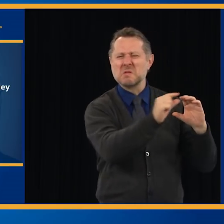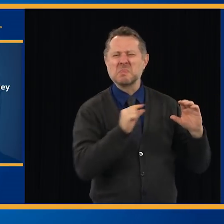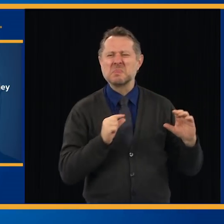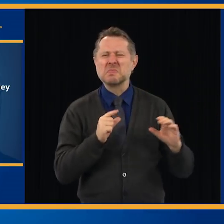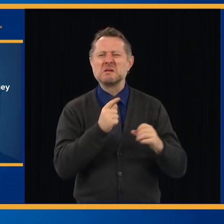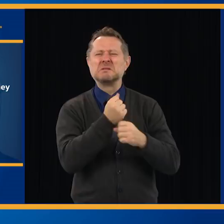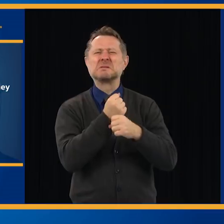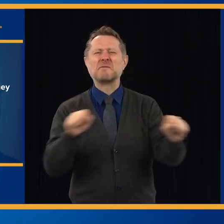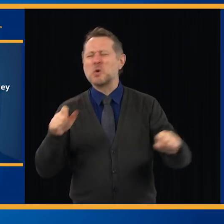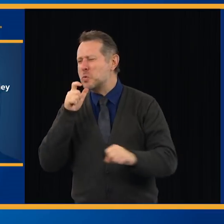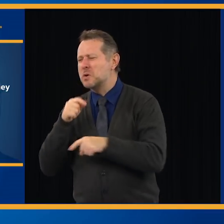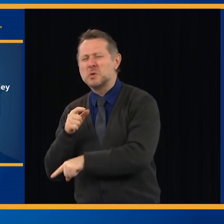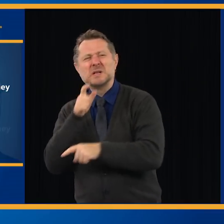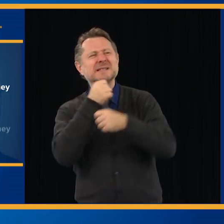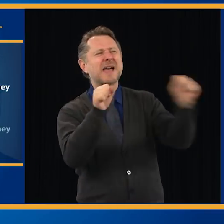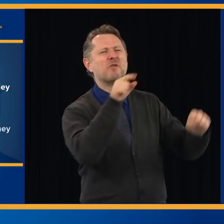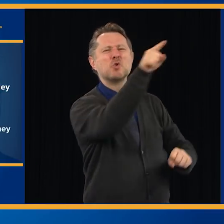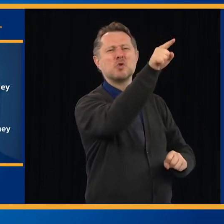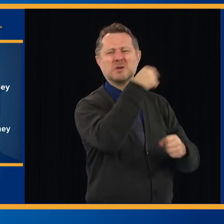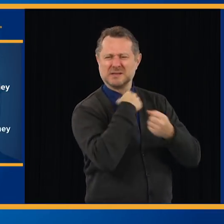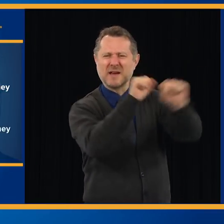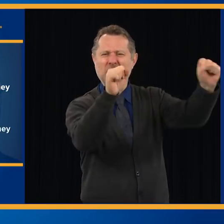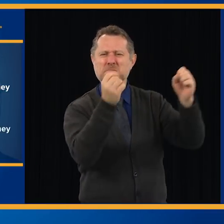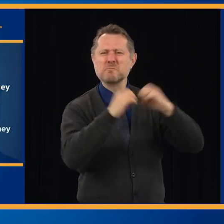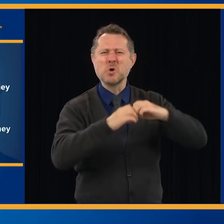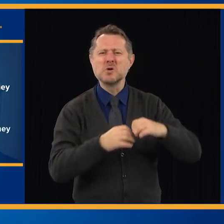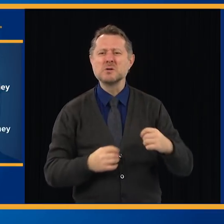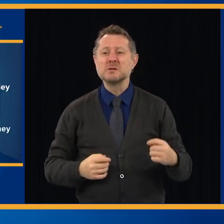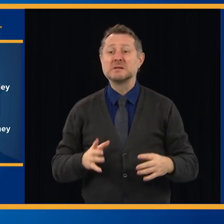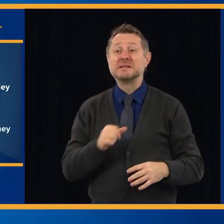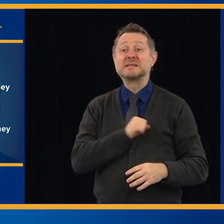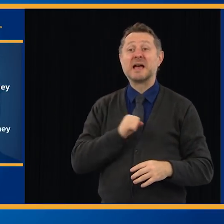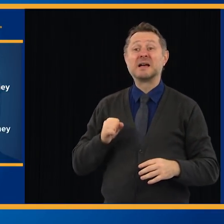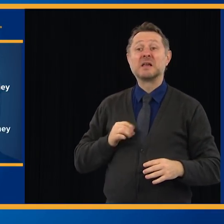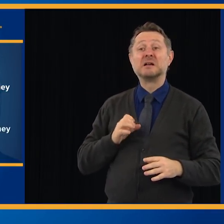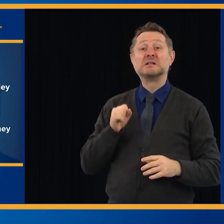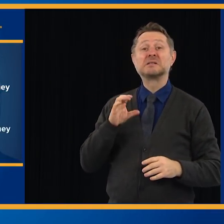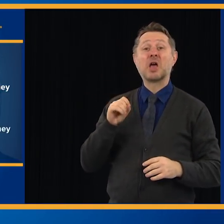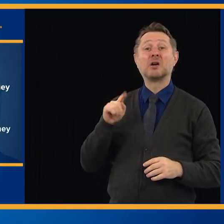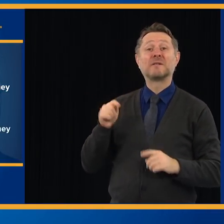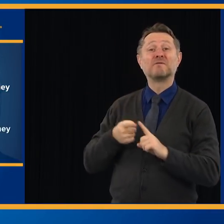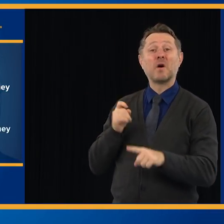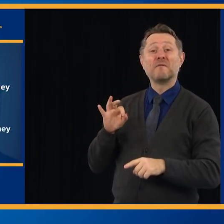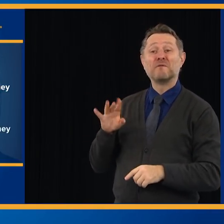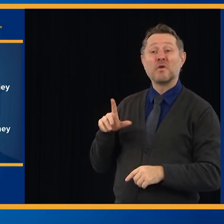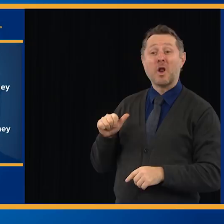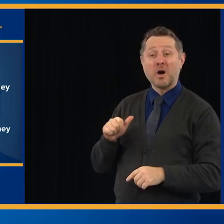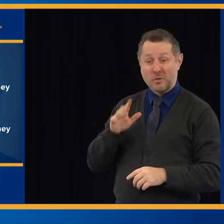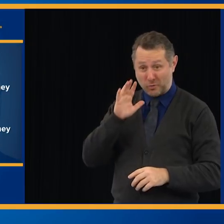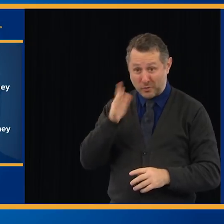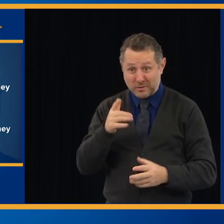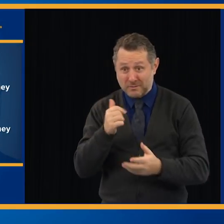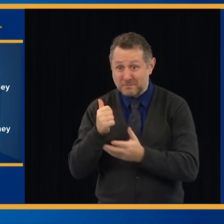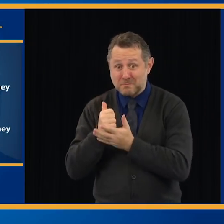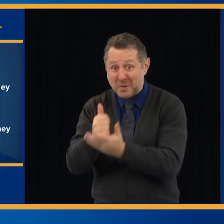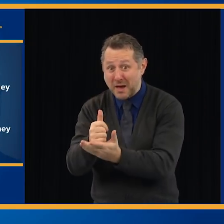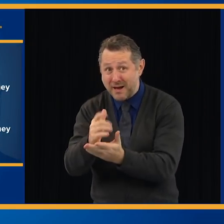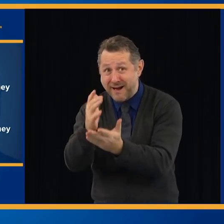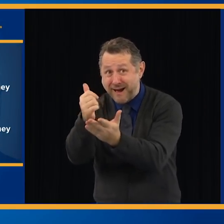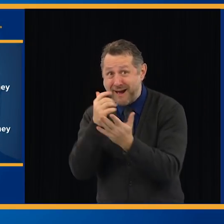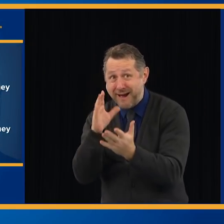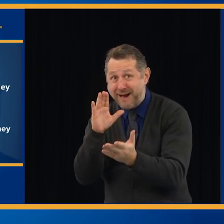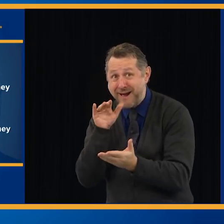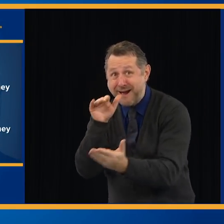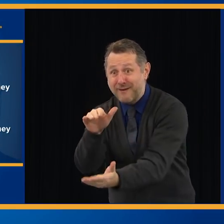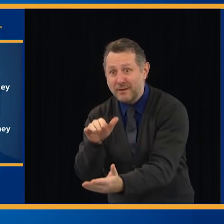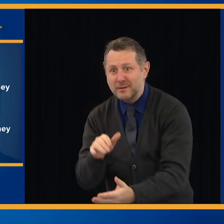whom? Senator Scott, Florida? You're going to bail us out? You take out